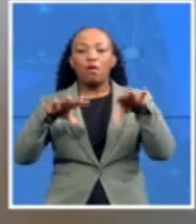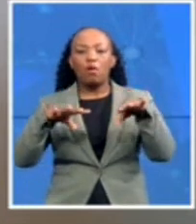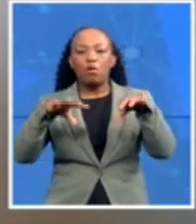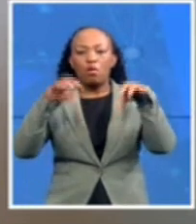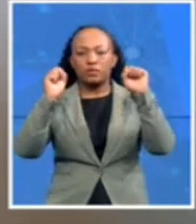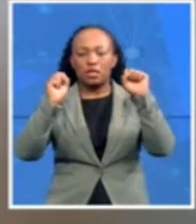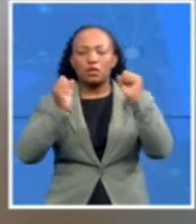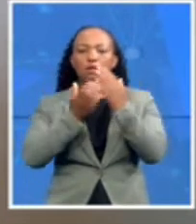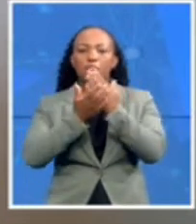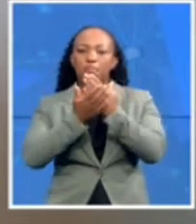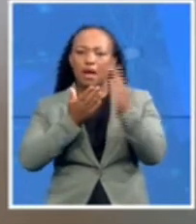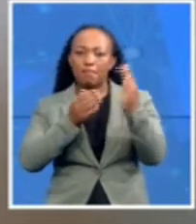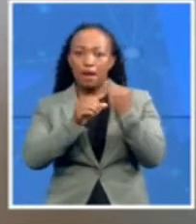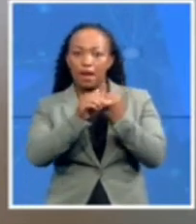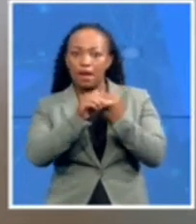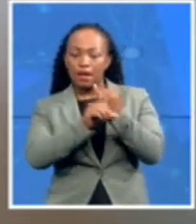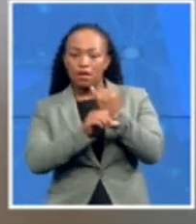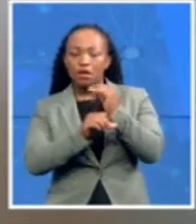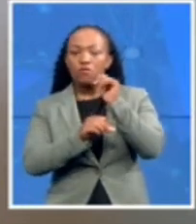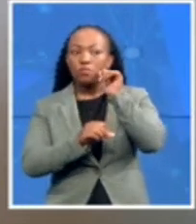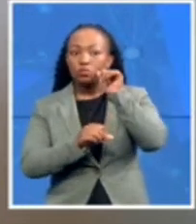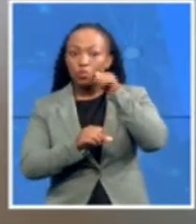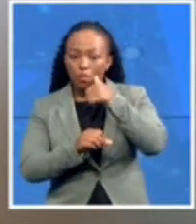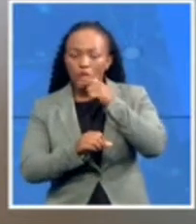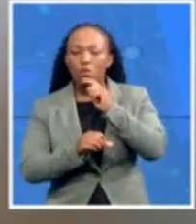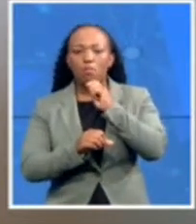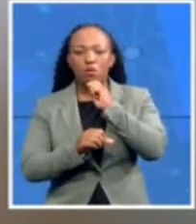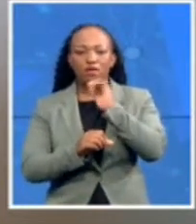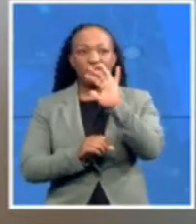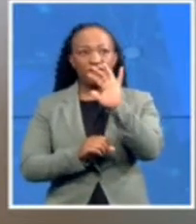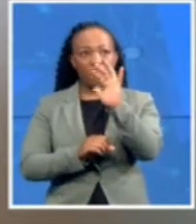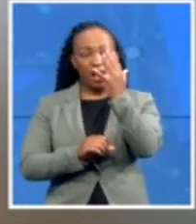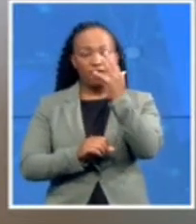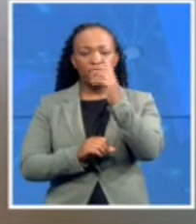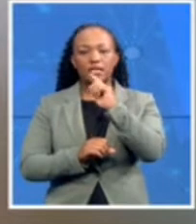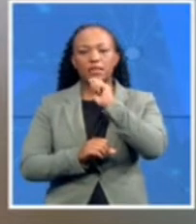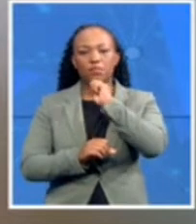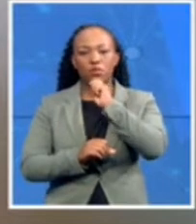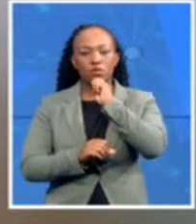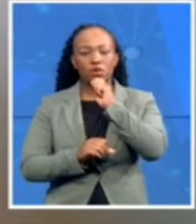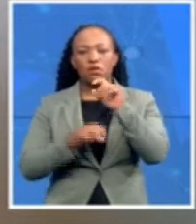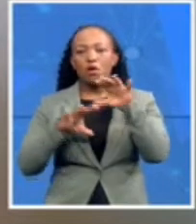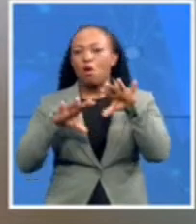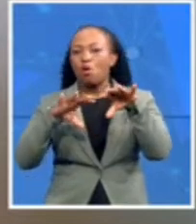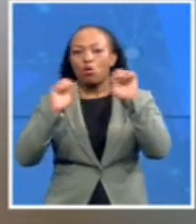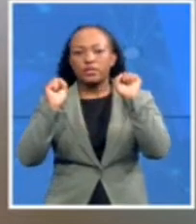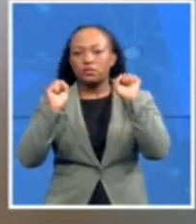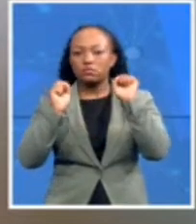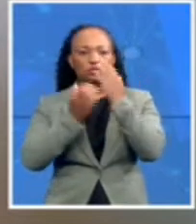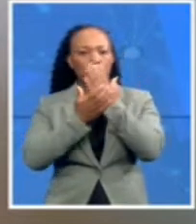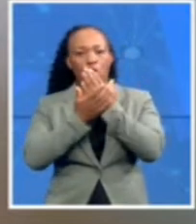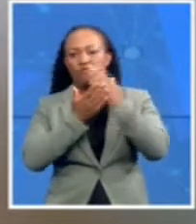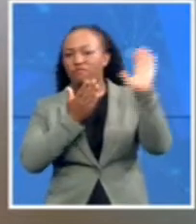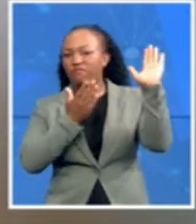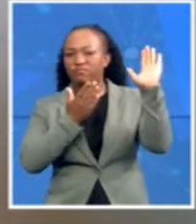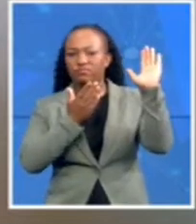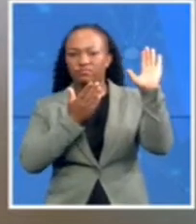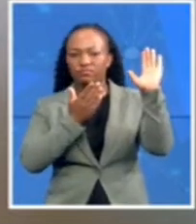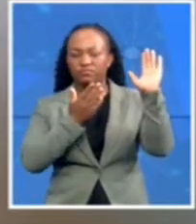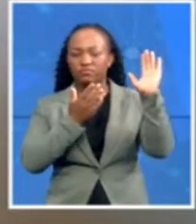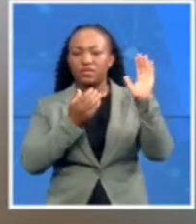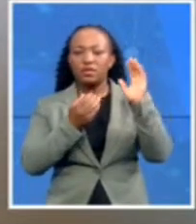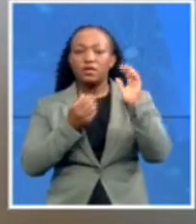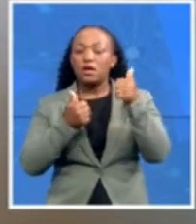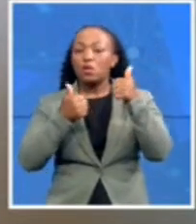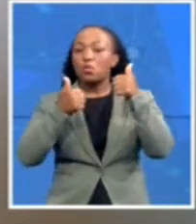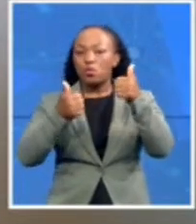tomorrow morning, 5 o'clock, no more load shedding, and I think that's the good news for the day. I'm now